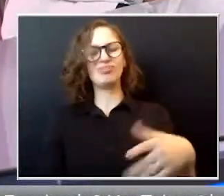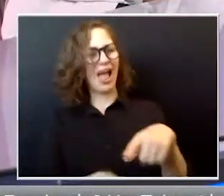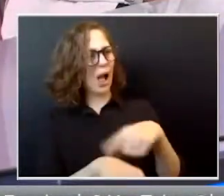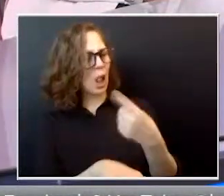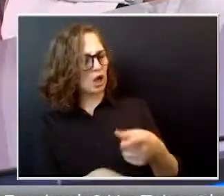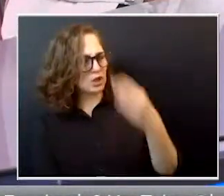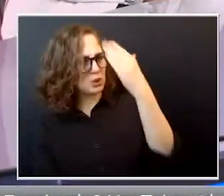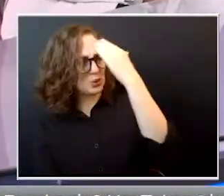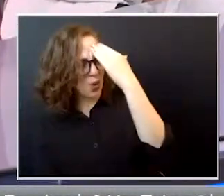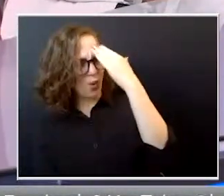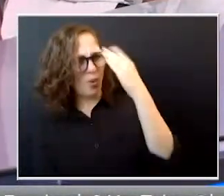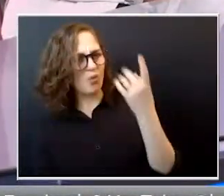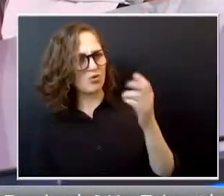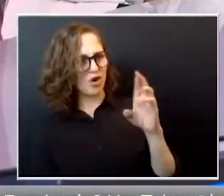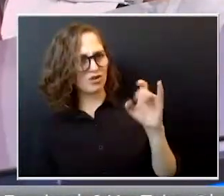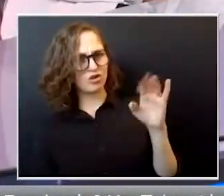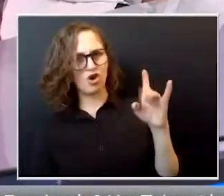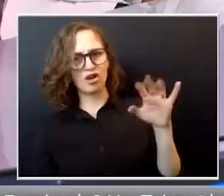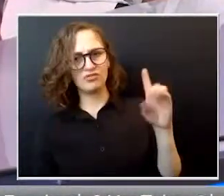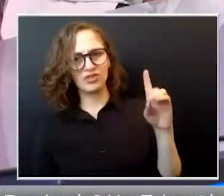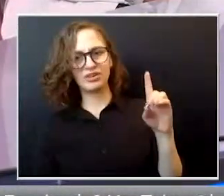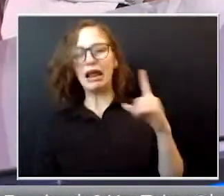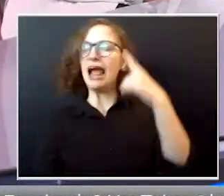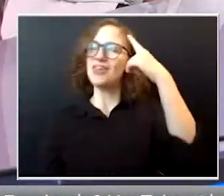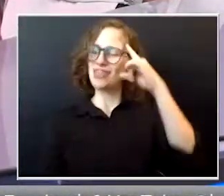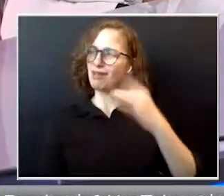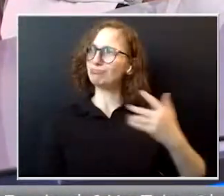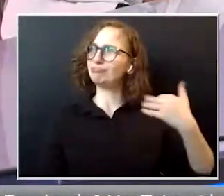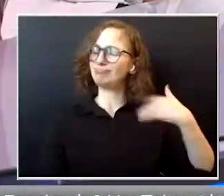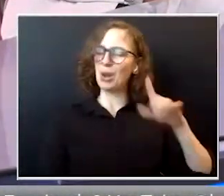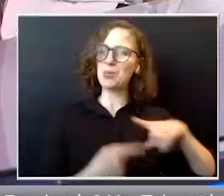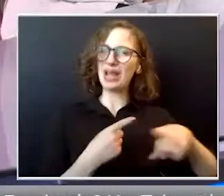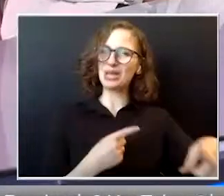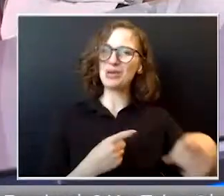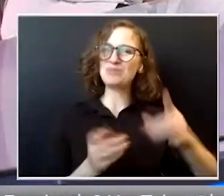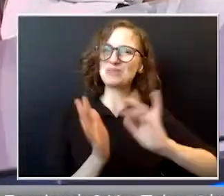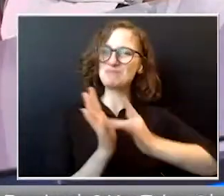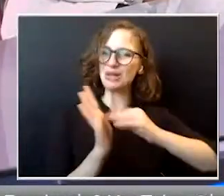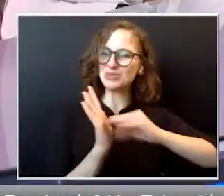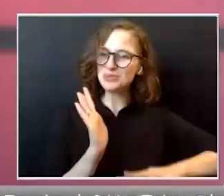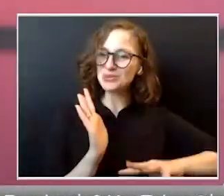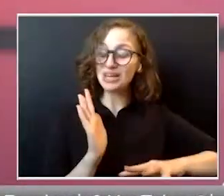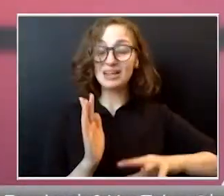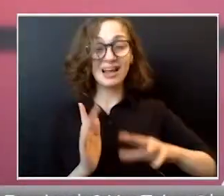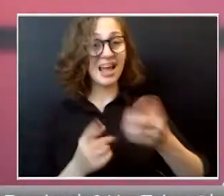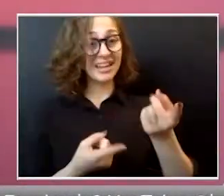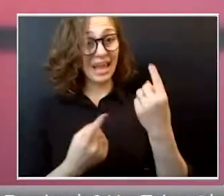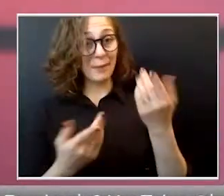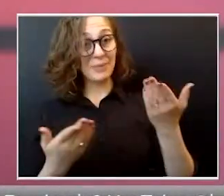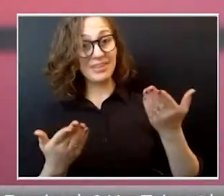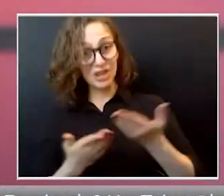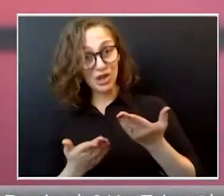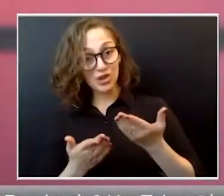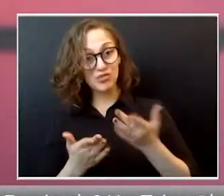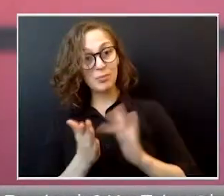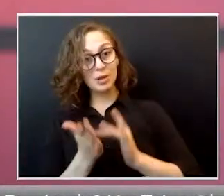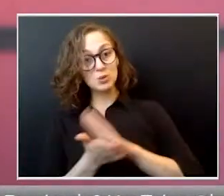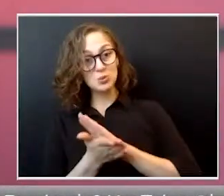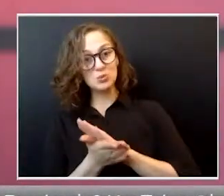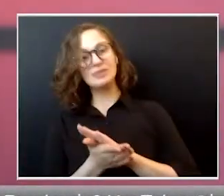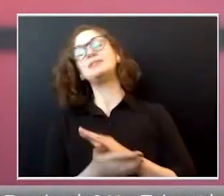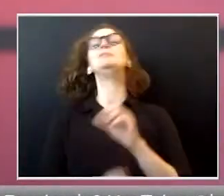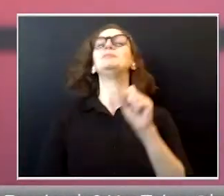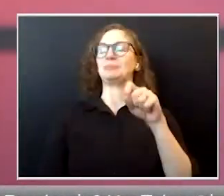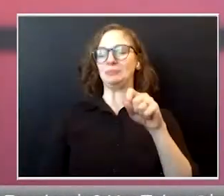student. Okay, tell me about that, because he went through medical school here? Right. Okay. Right. No, I did first get introduced to him as a medical student, but